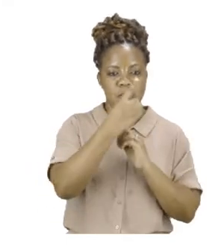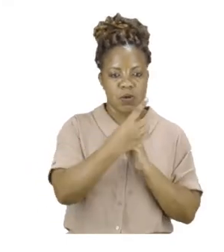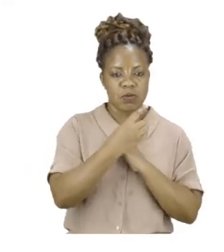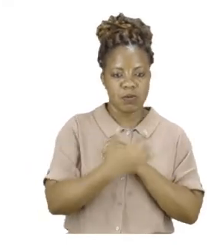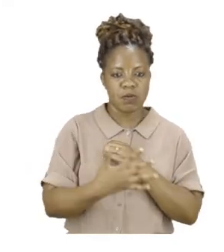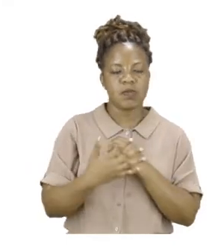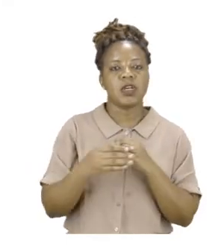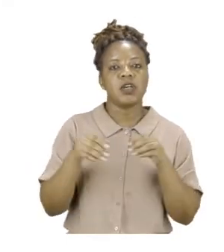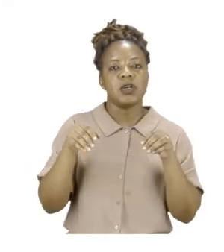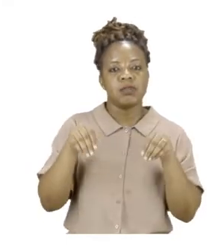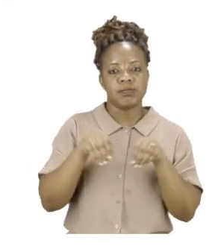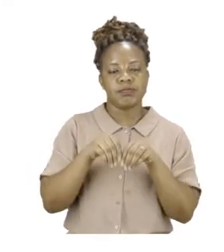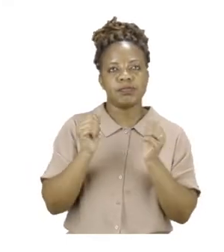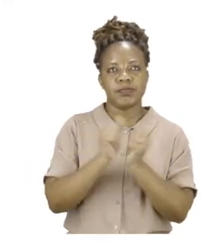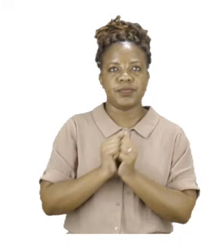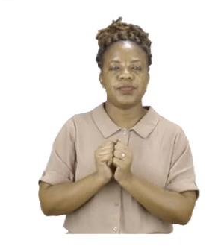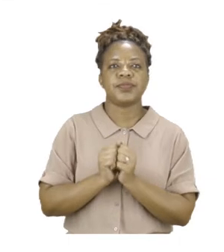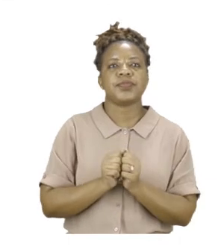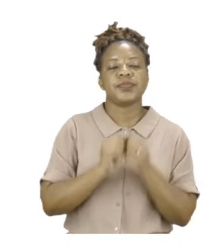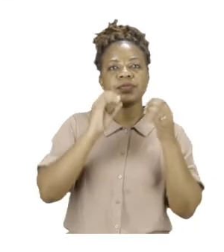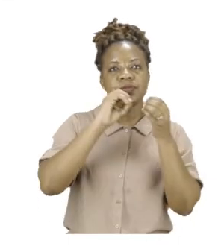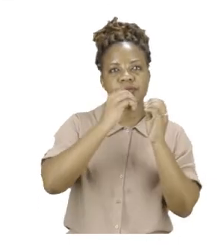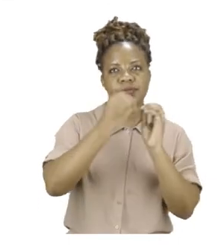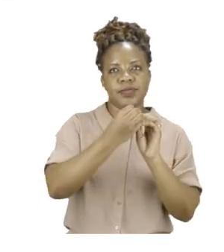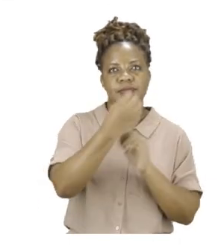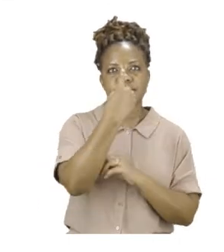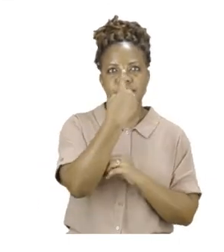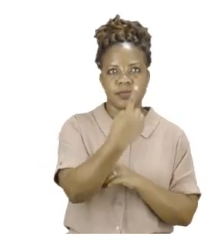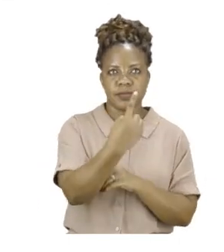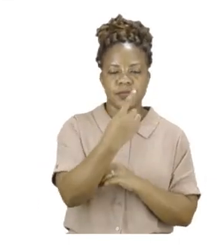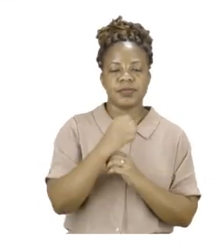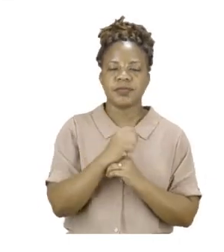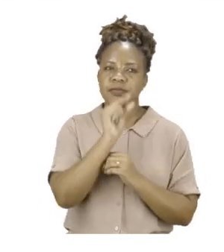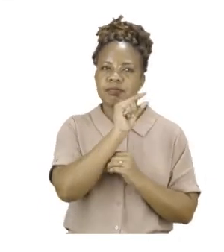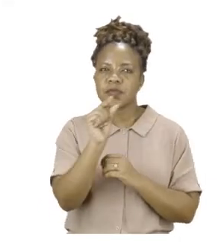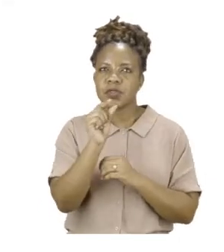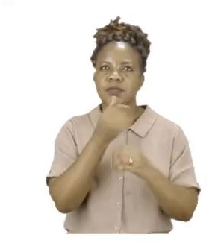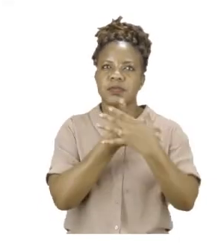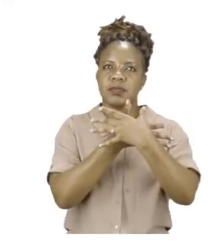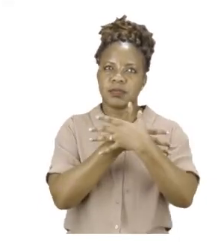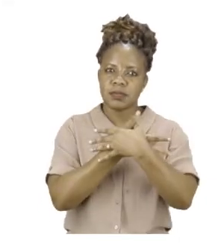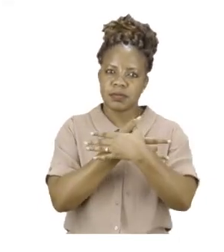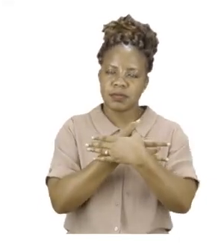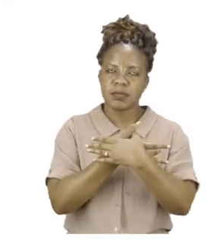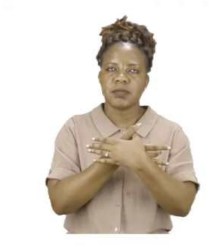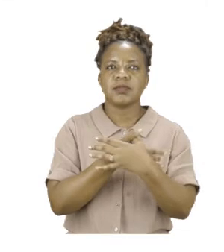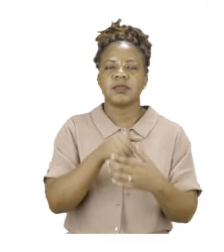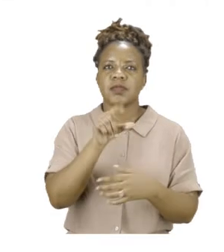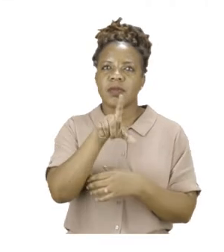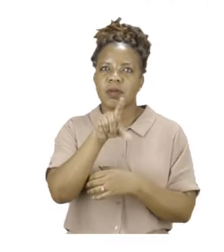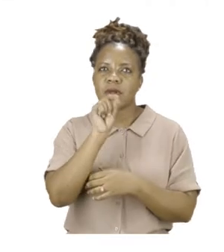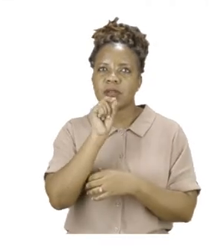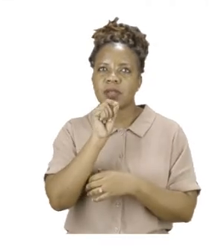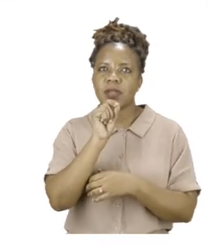at number 1. Number 1 has the words butterfly, the,